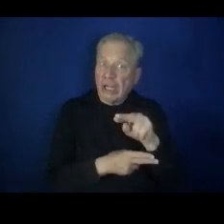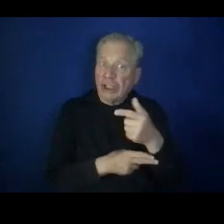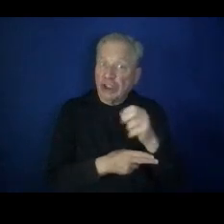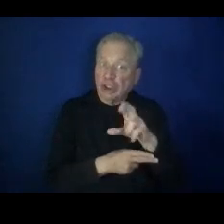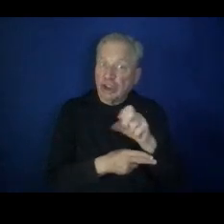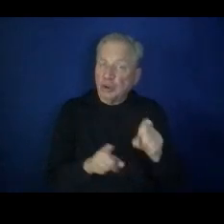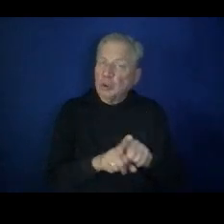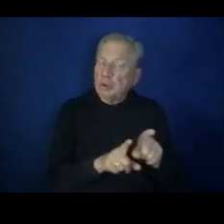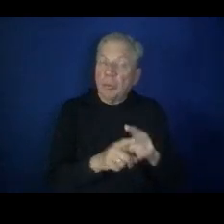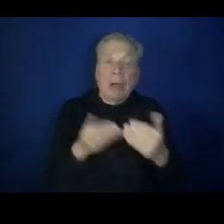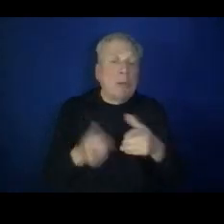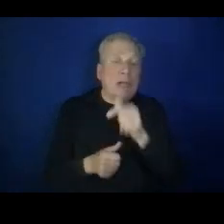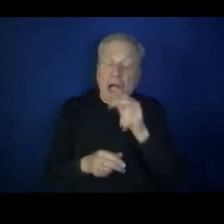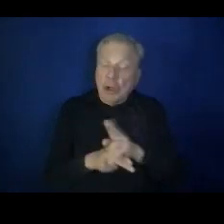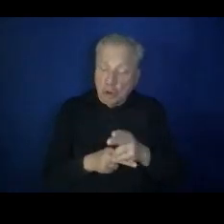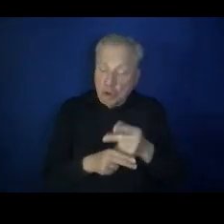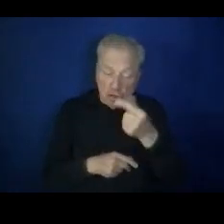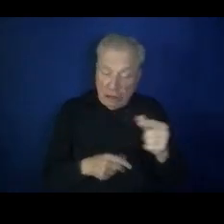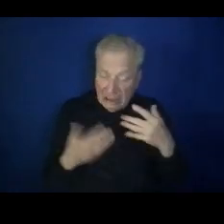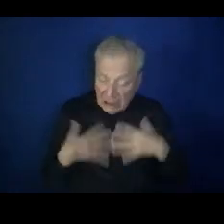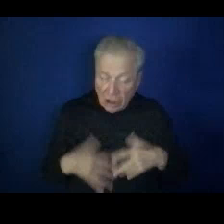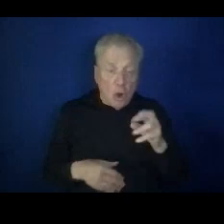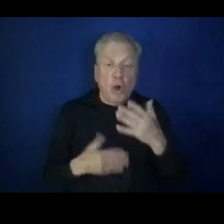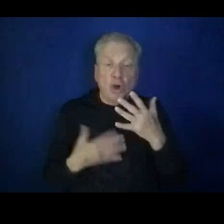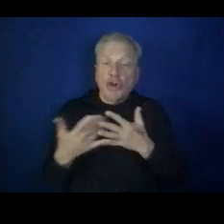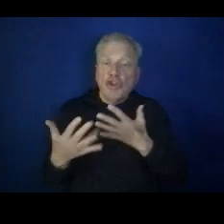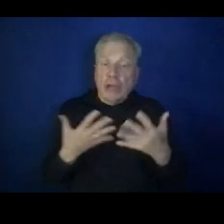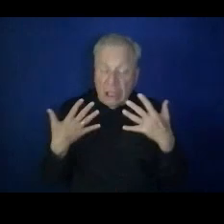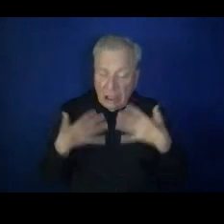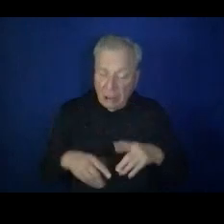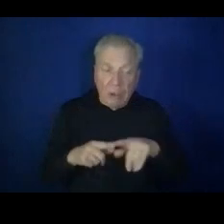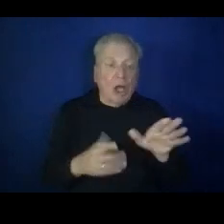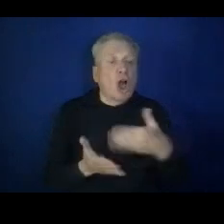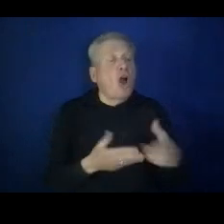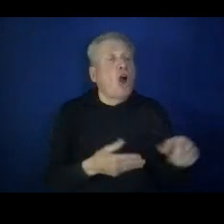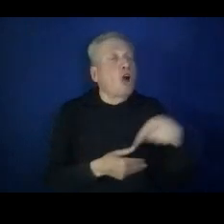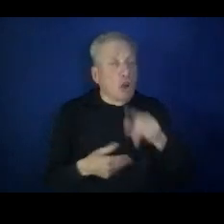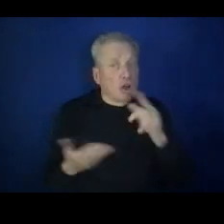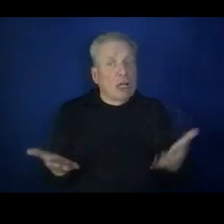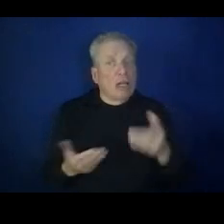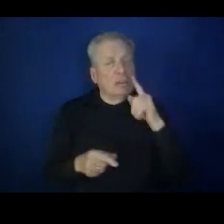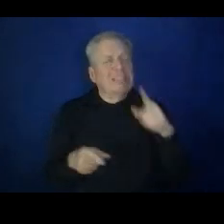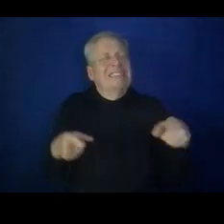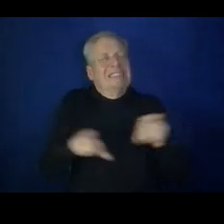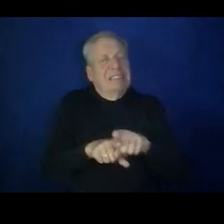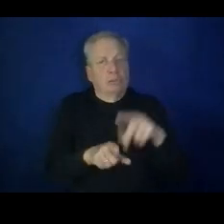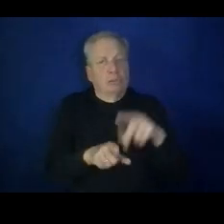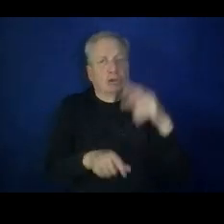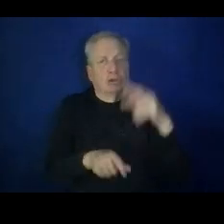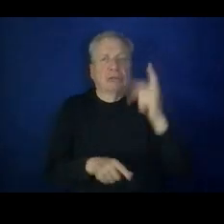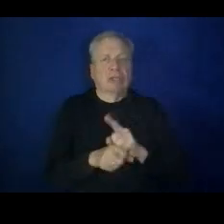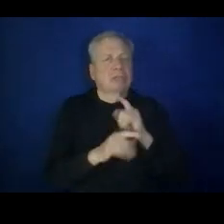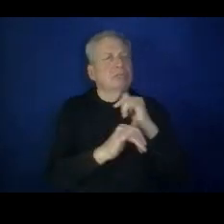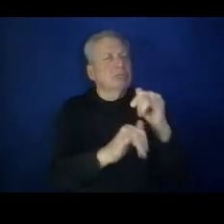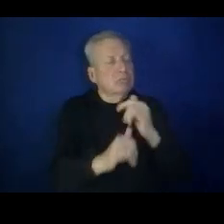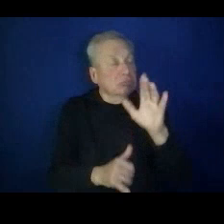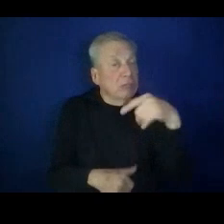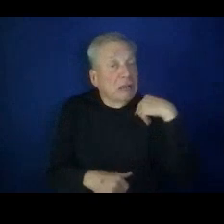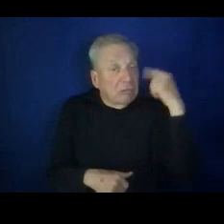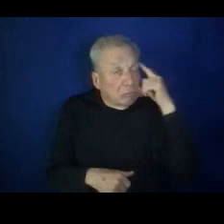not be wearing green or gray, most of them are here for the same reason that you and I are. I think that's